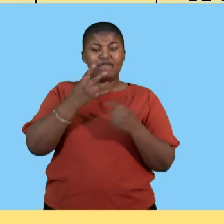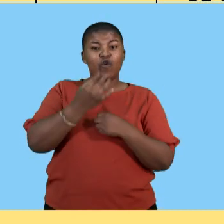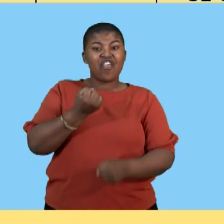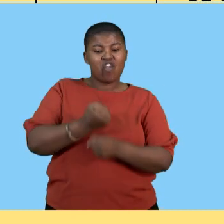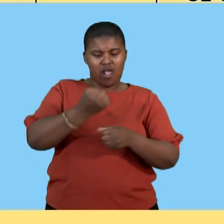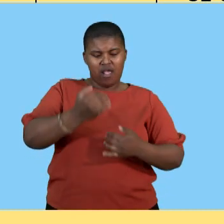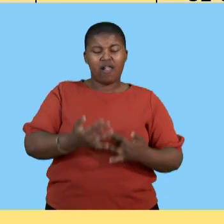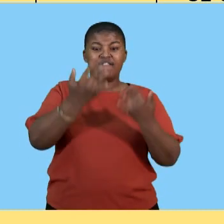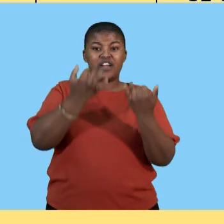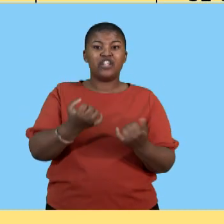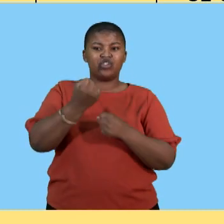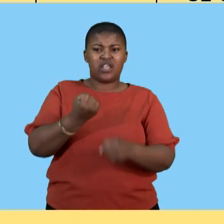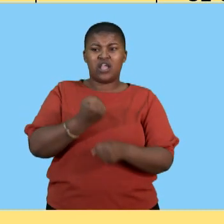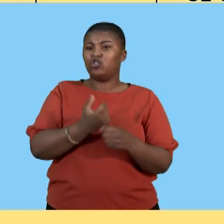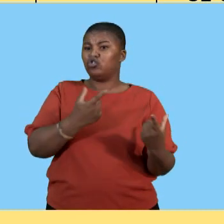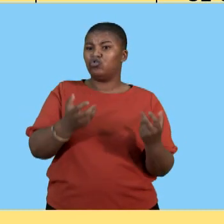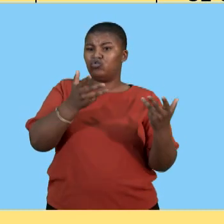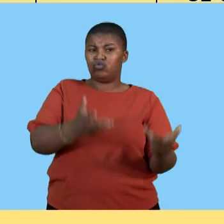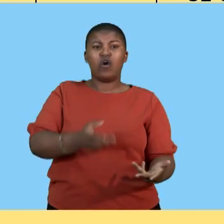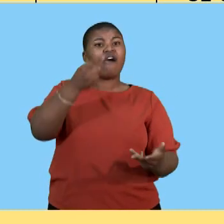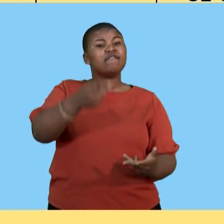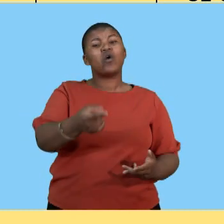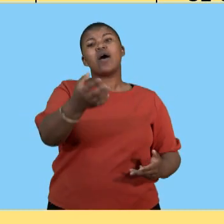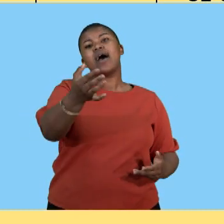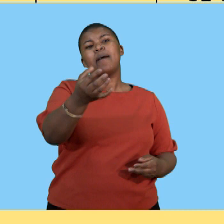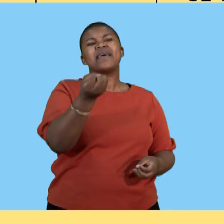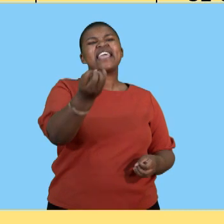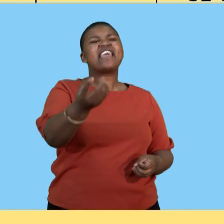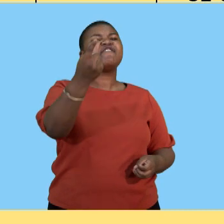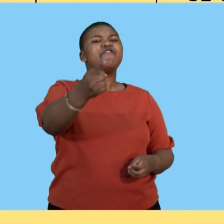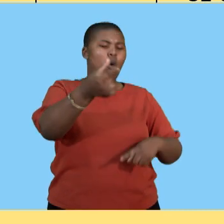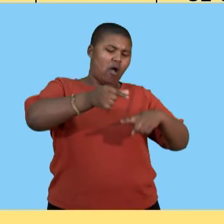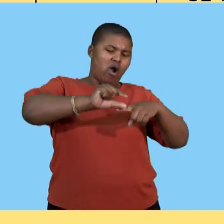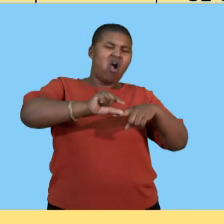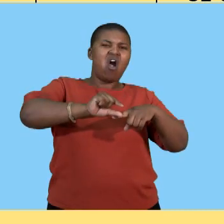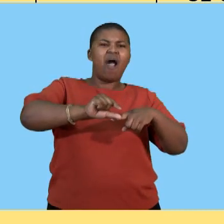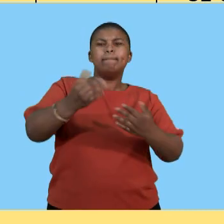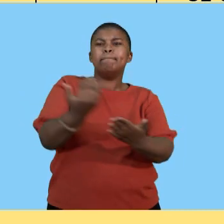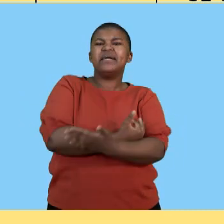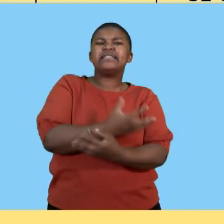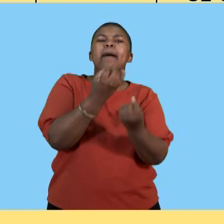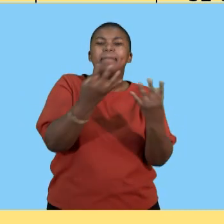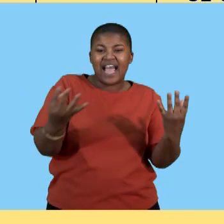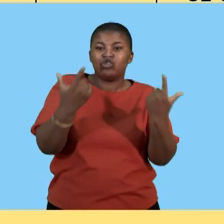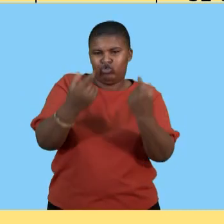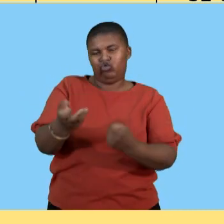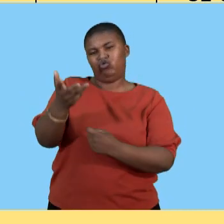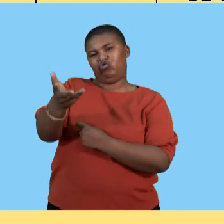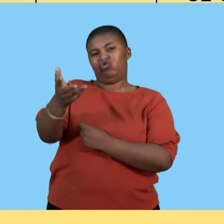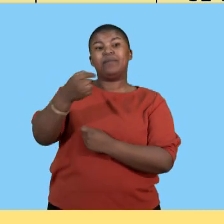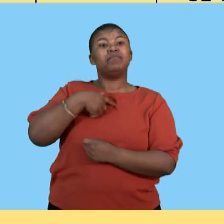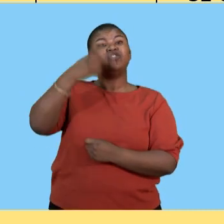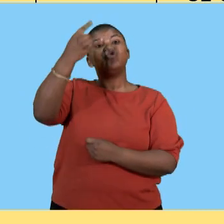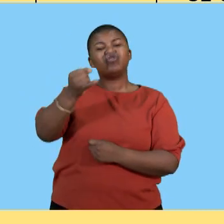entire financial year. That is how you do it when they tell you provide for outstanding interest. Where do you